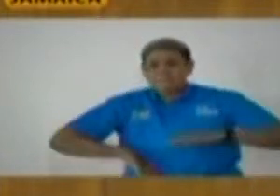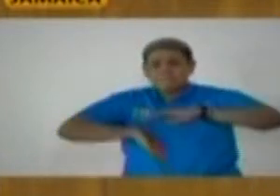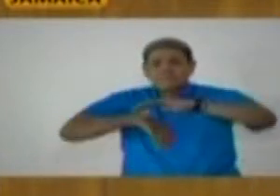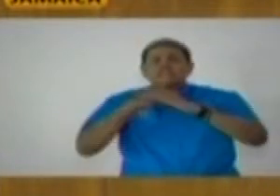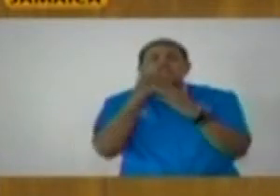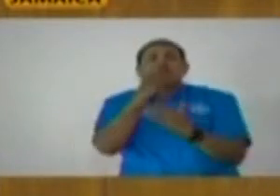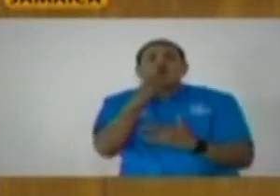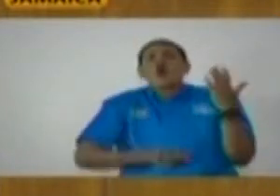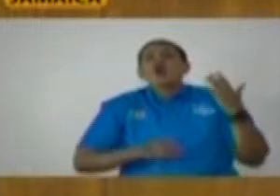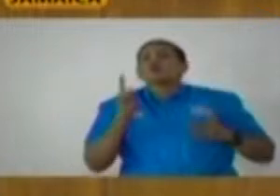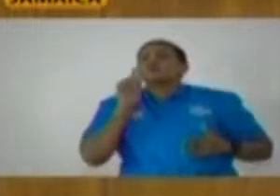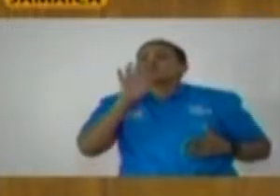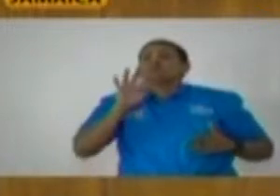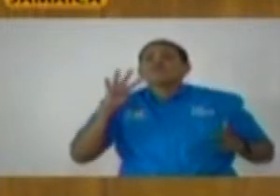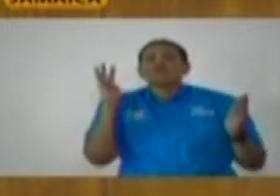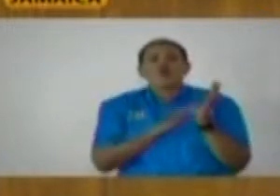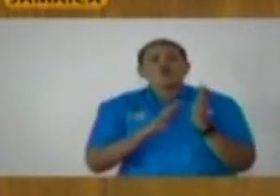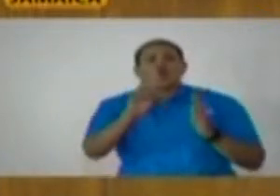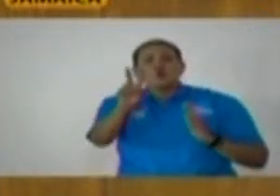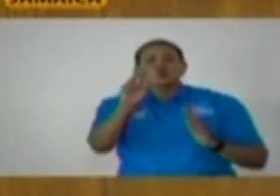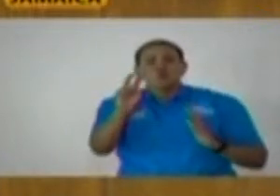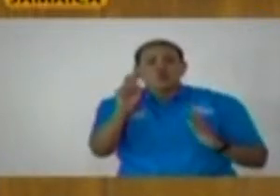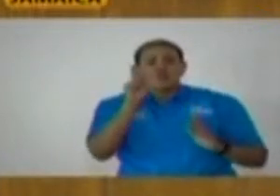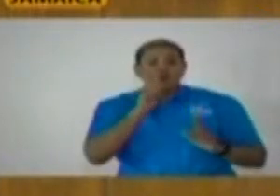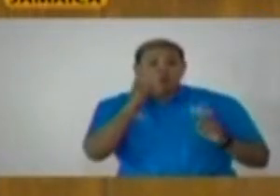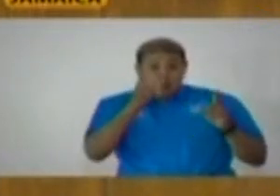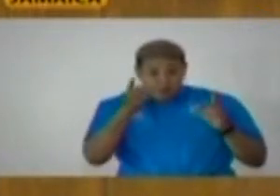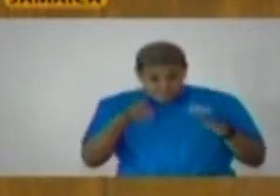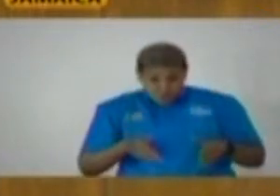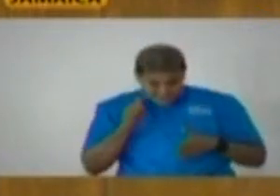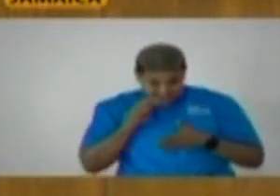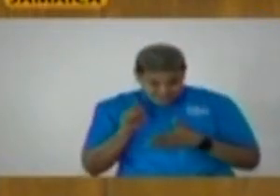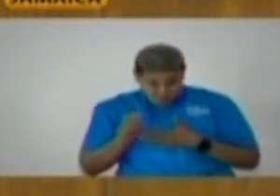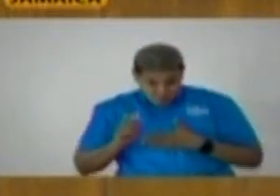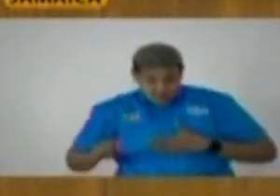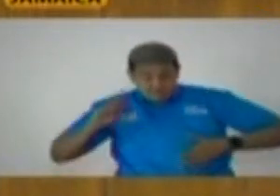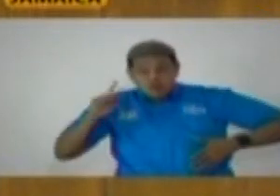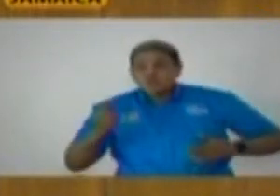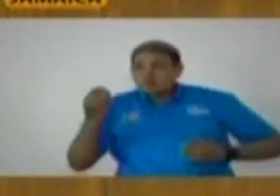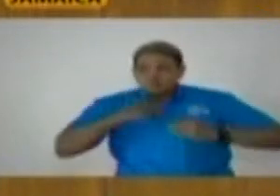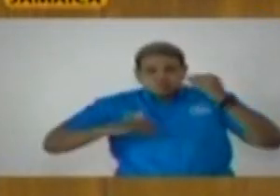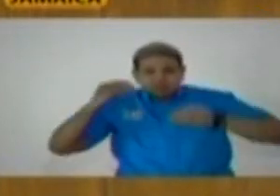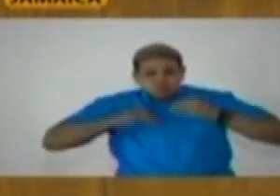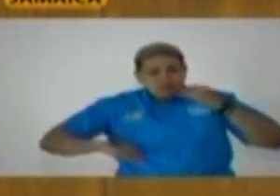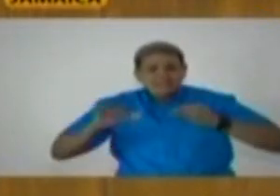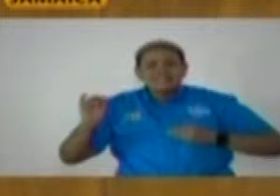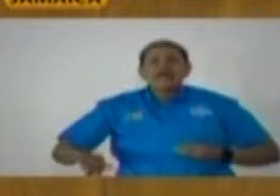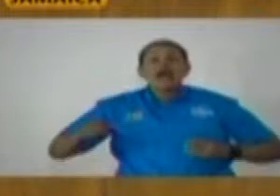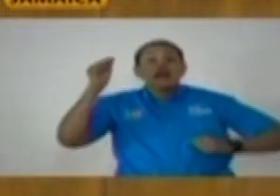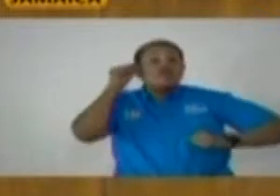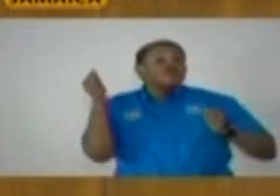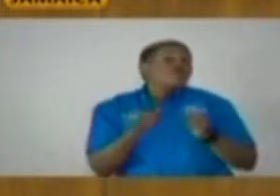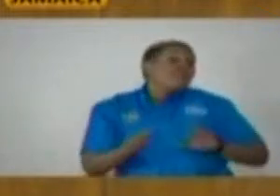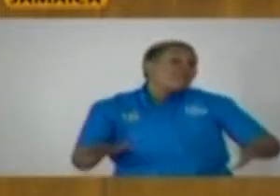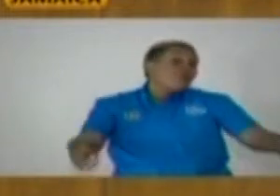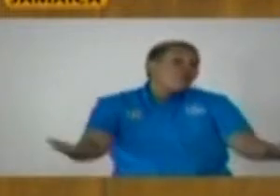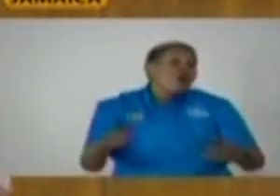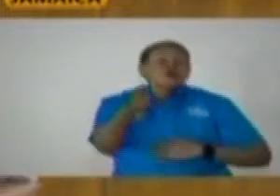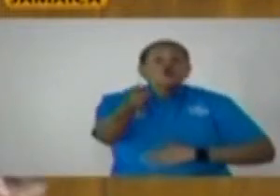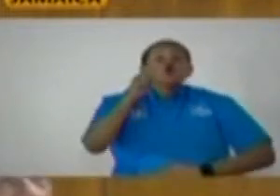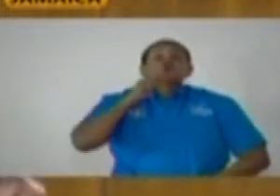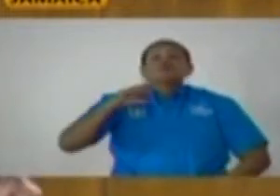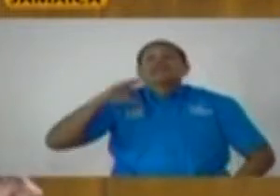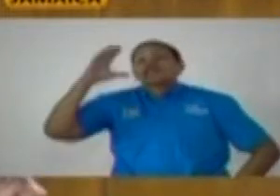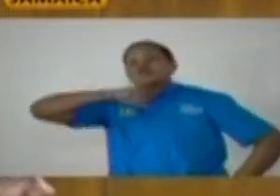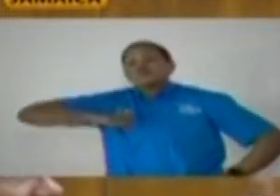food items would account for $4,200 per week. For somebody to consume that, and remember, you are assuming